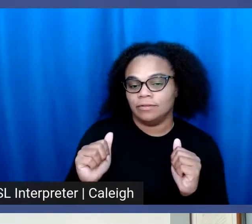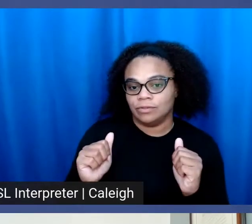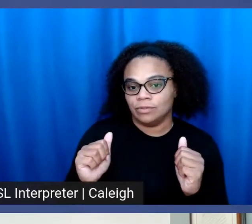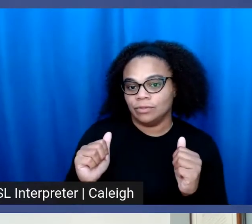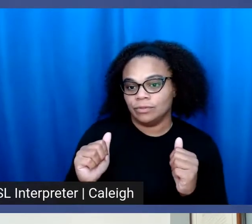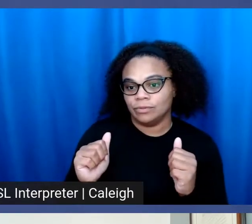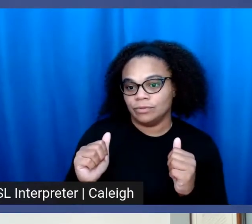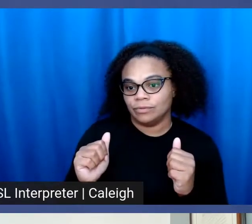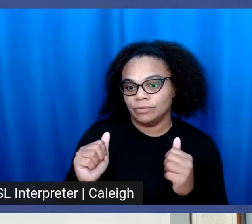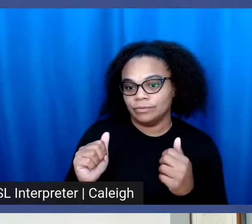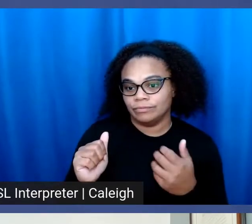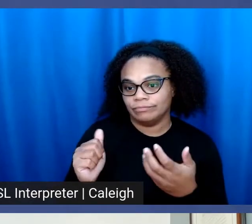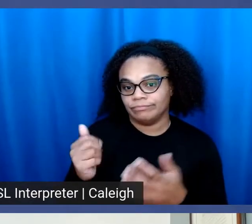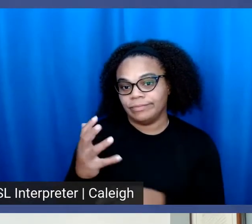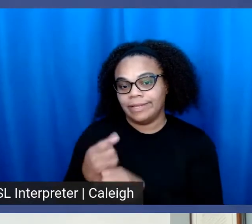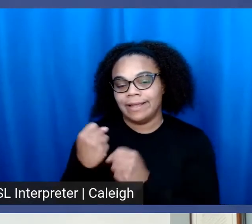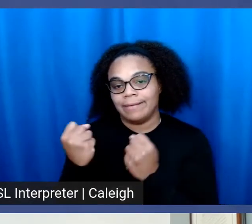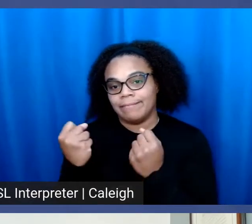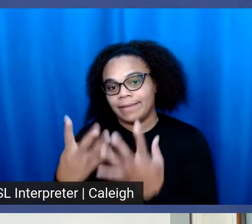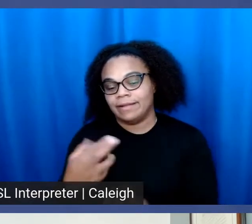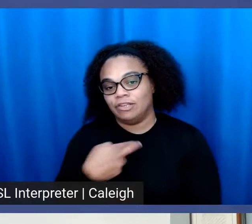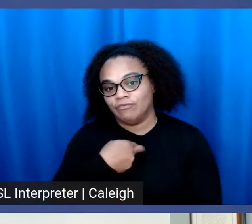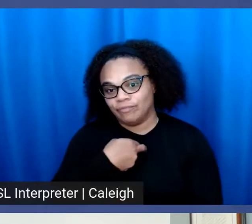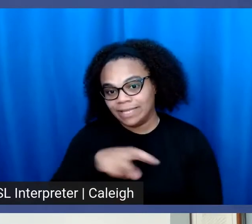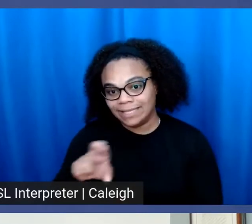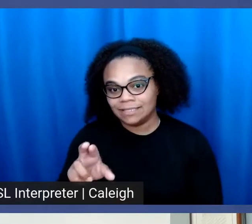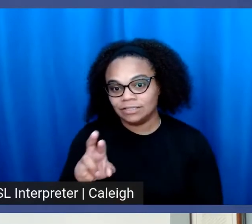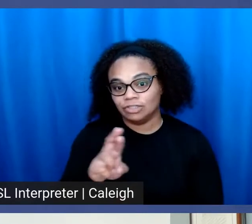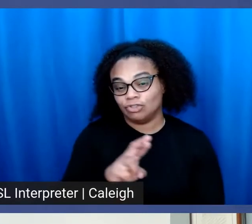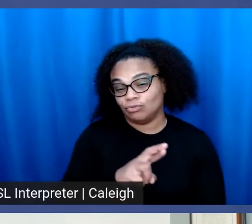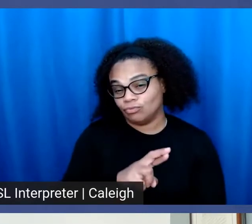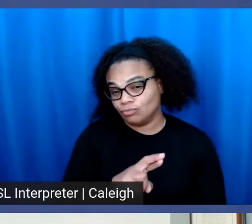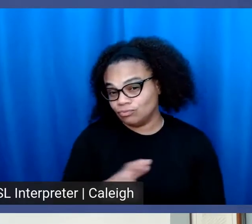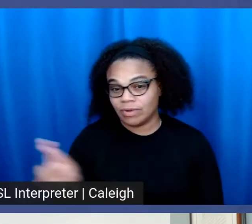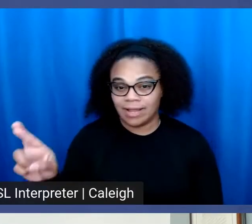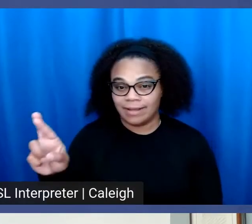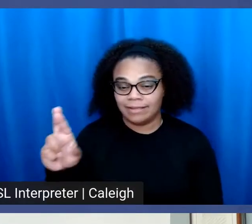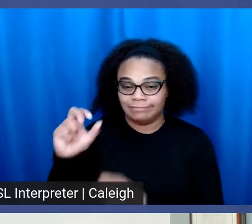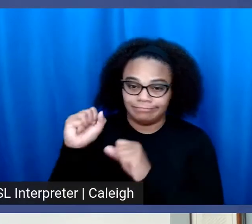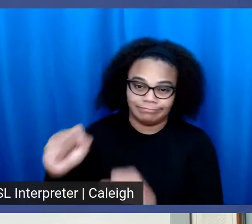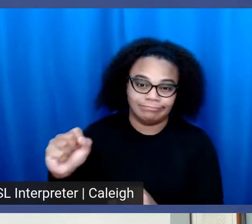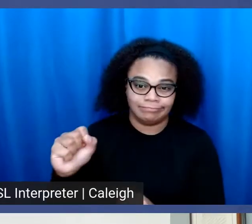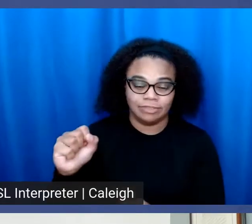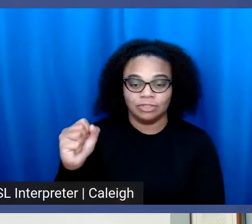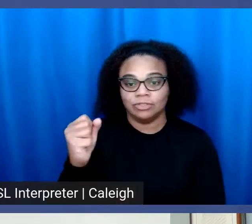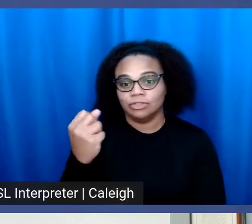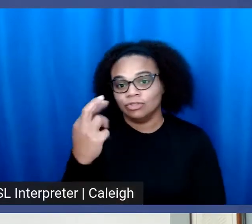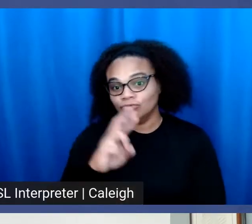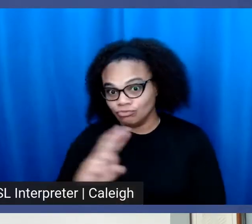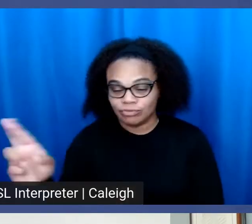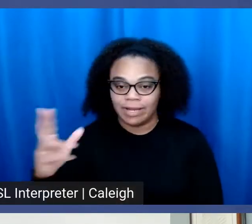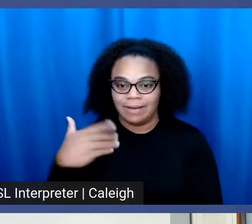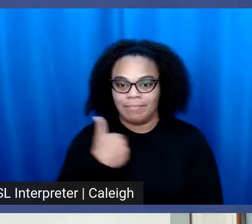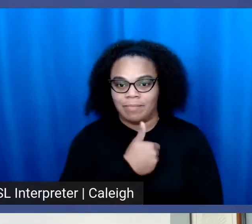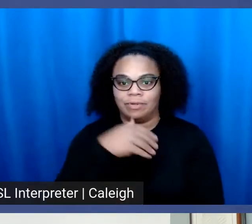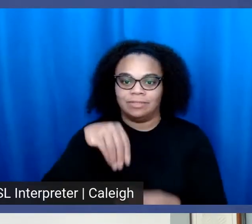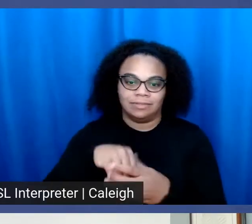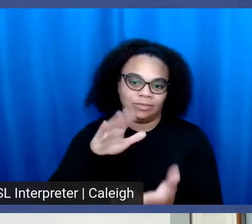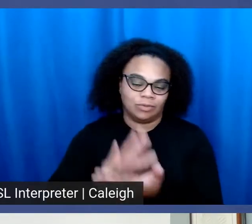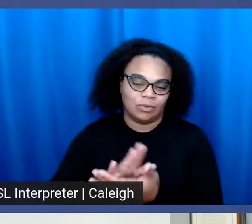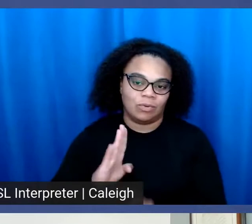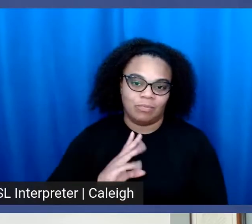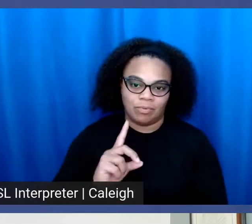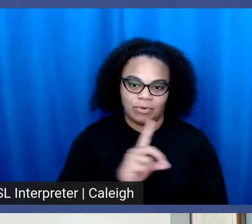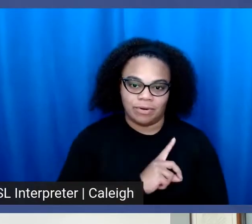religious right, radical right school board members on the boards as possible, because those aren't elections lots of people